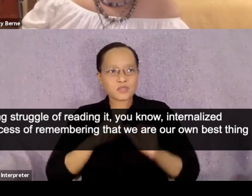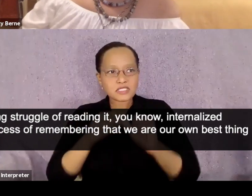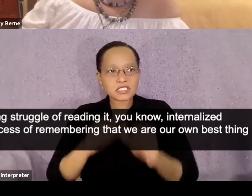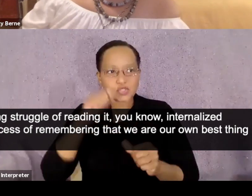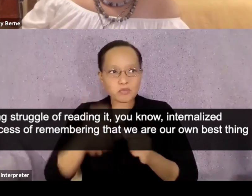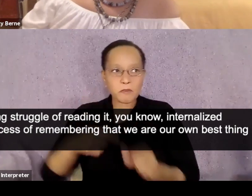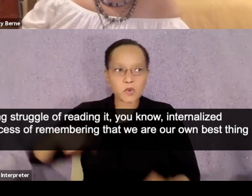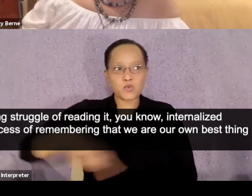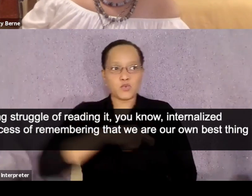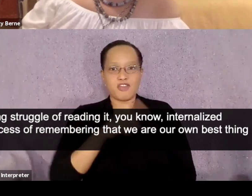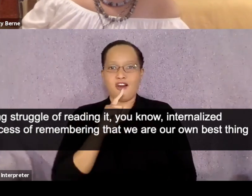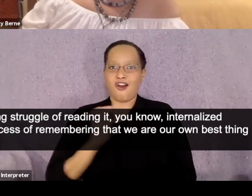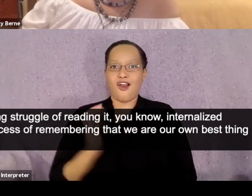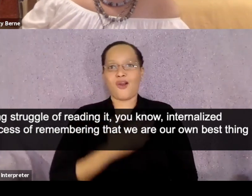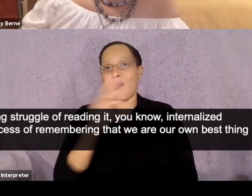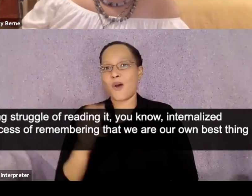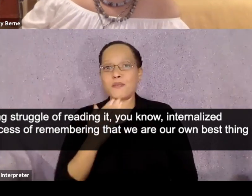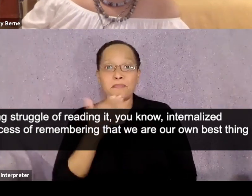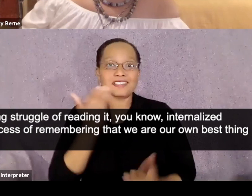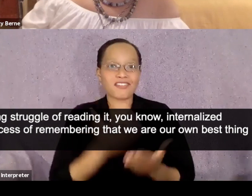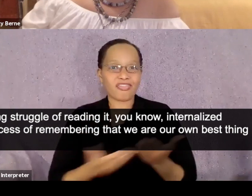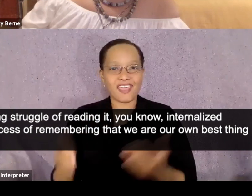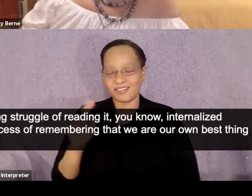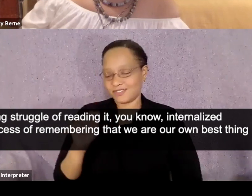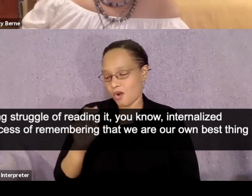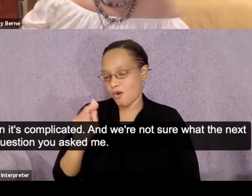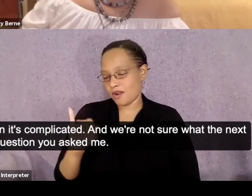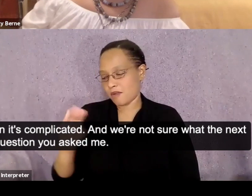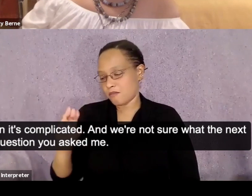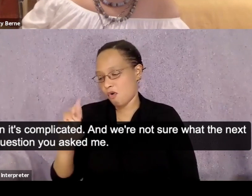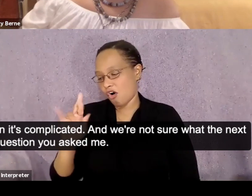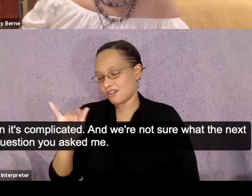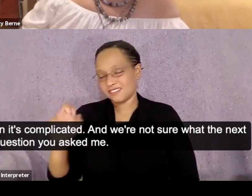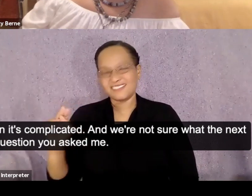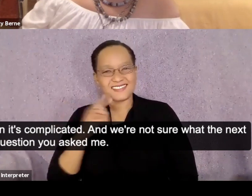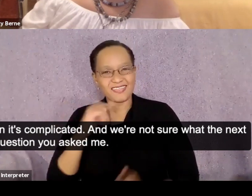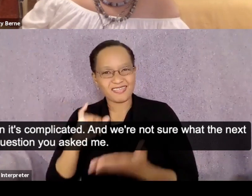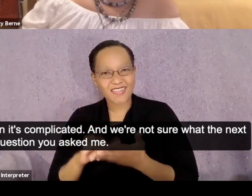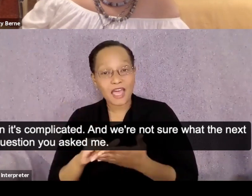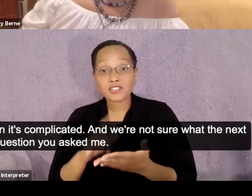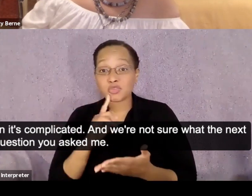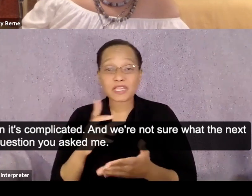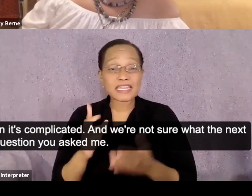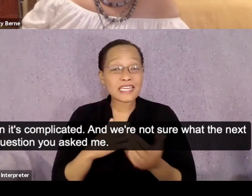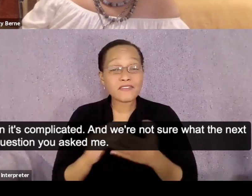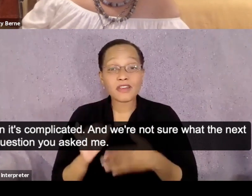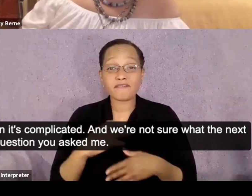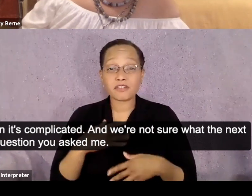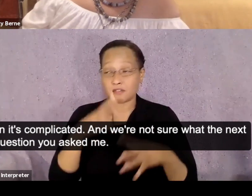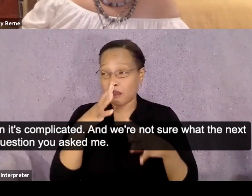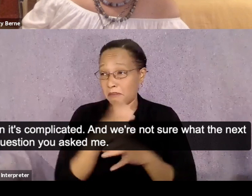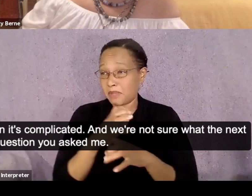thing, you know, as Toni Morrison said. And that includes when it's complicated and we're not sure what the next step